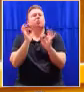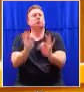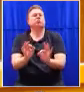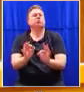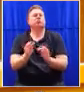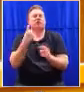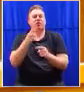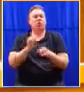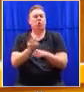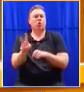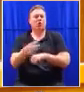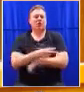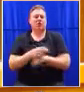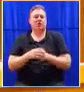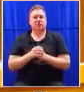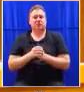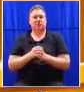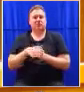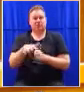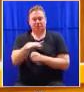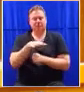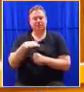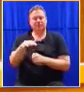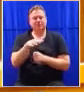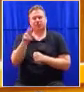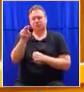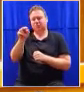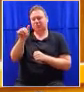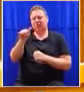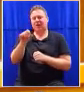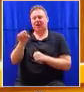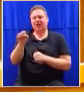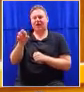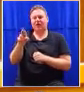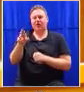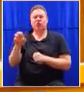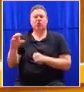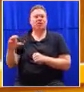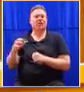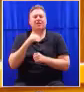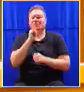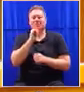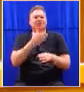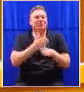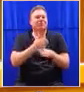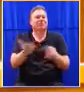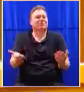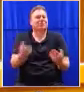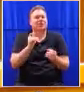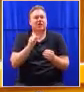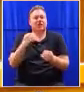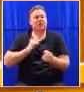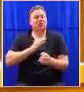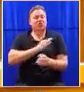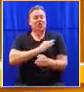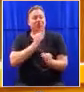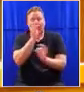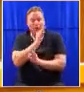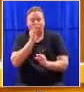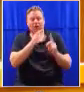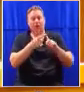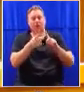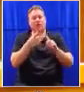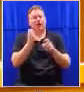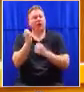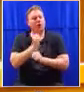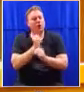pandemic. Places like the Nasrec facility, which you mentioned, will become white elephants if they are not staffed or well equipped